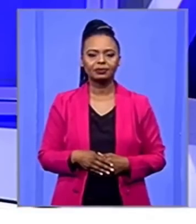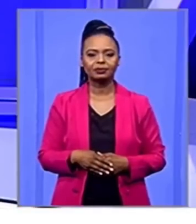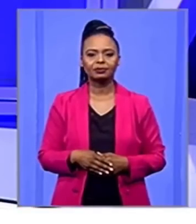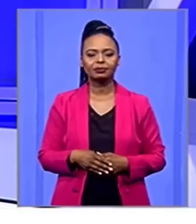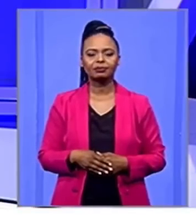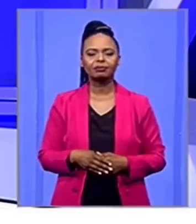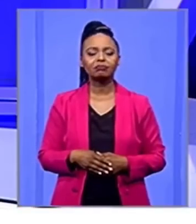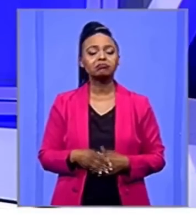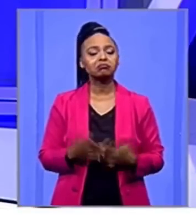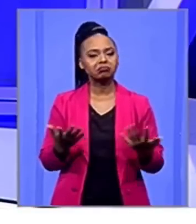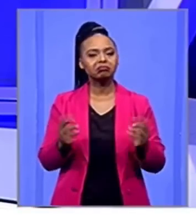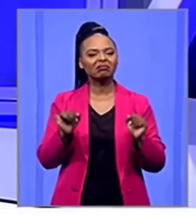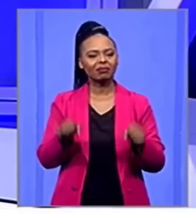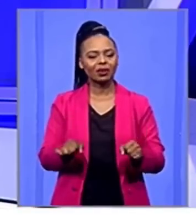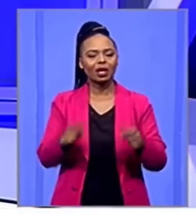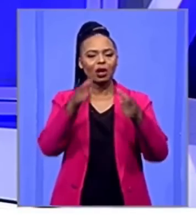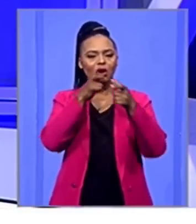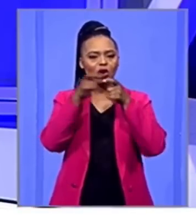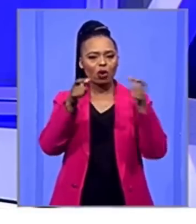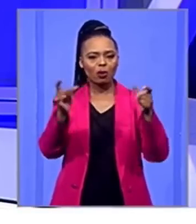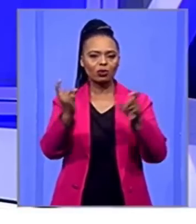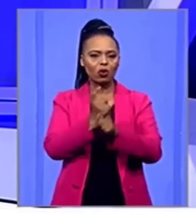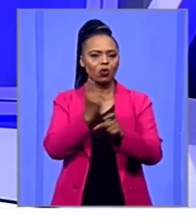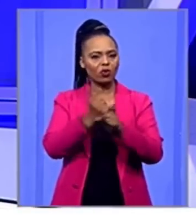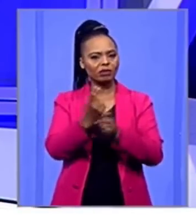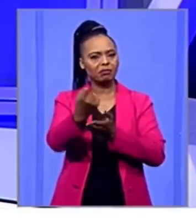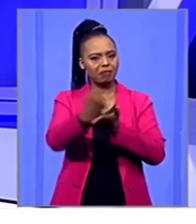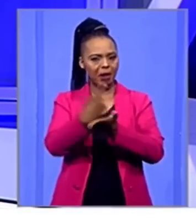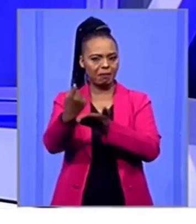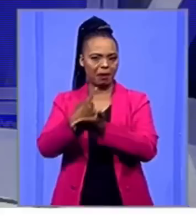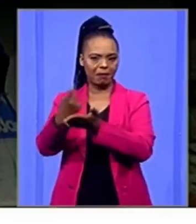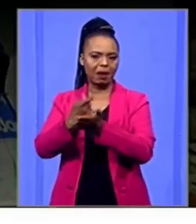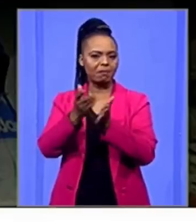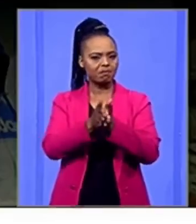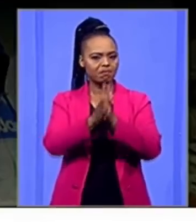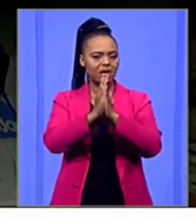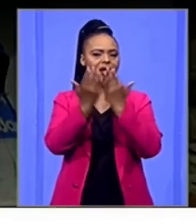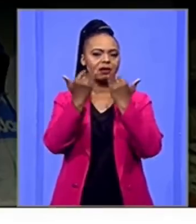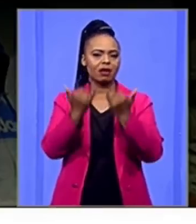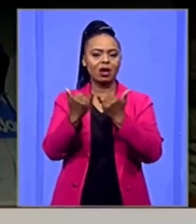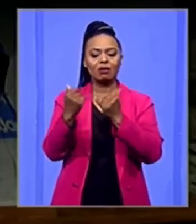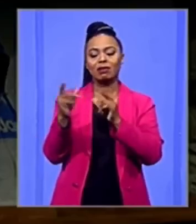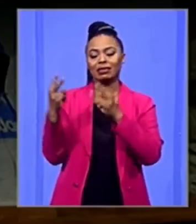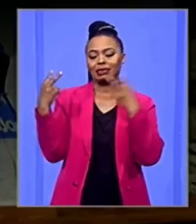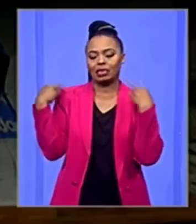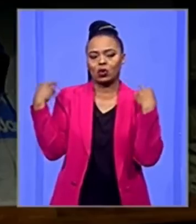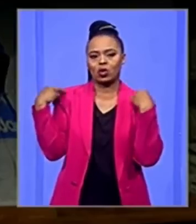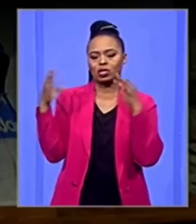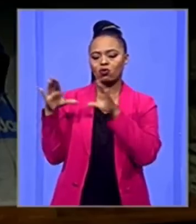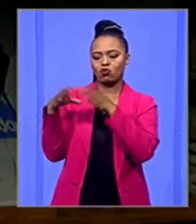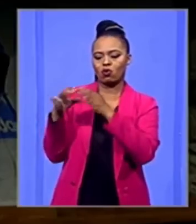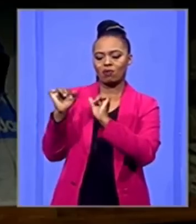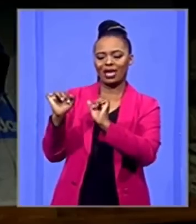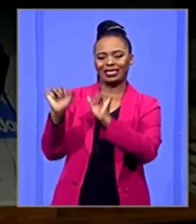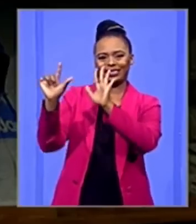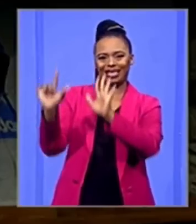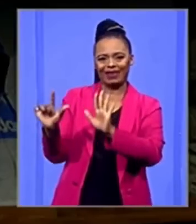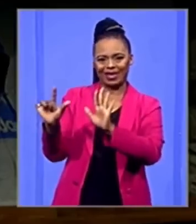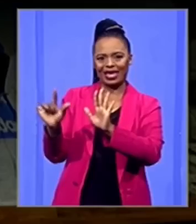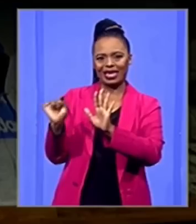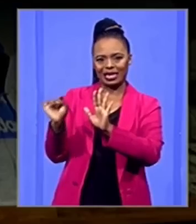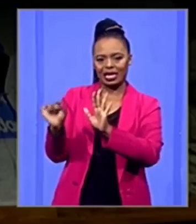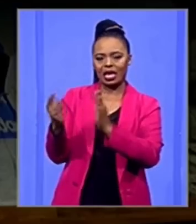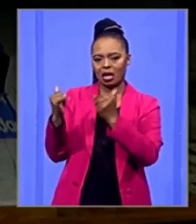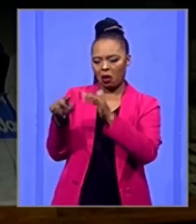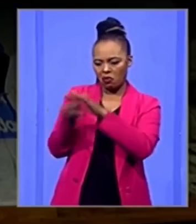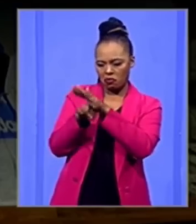Bjalo ka mehla re le kgopetše sa mafahleng a lena morago ga gore bahlankedi ba tšhireletšo ba seswai bao ba gatišitšwego ka